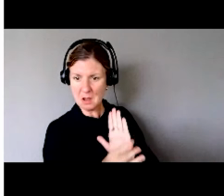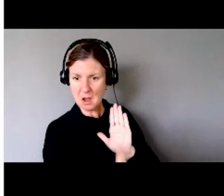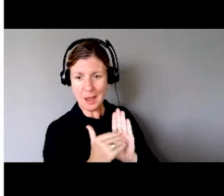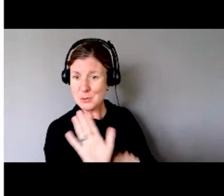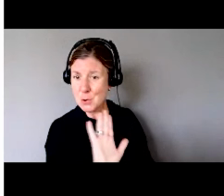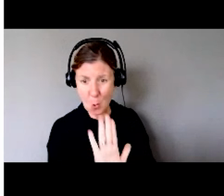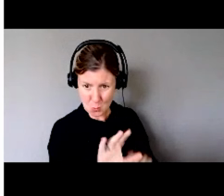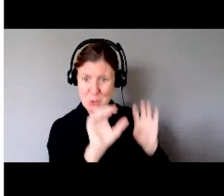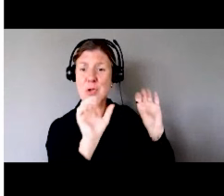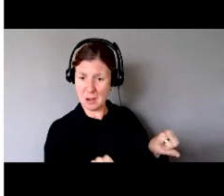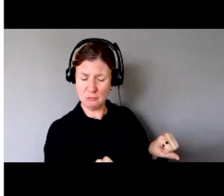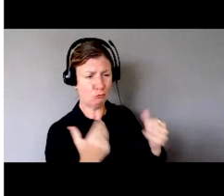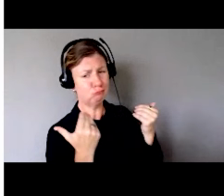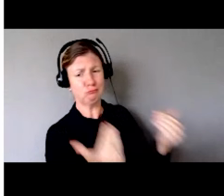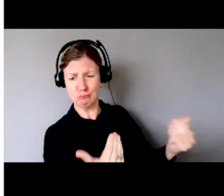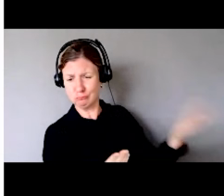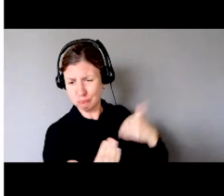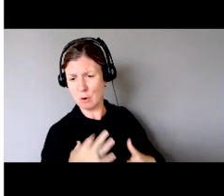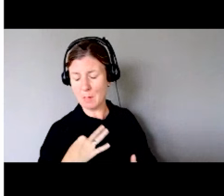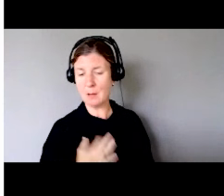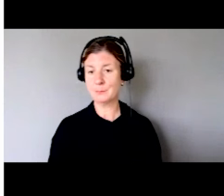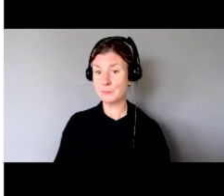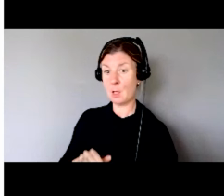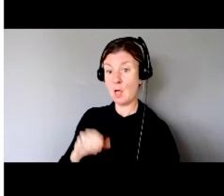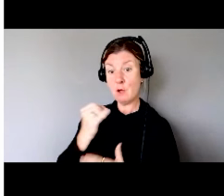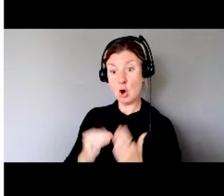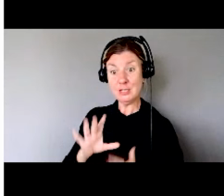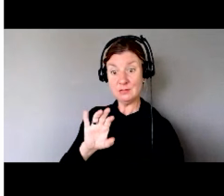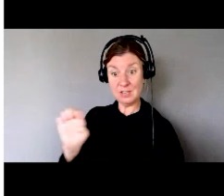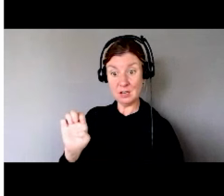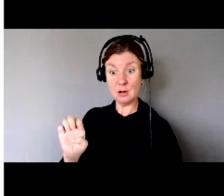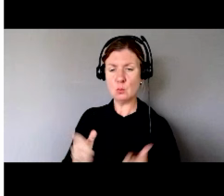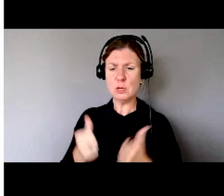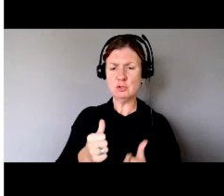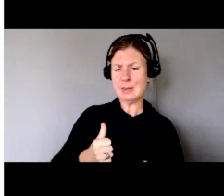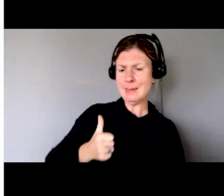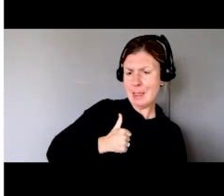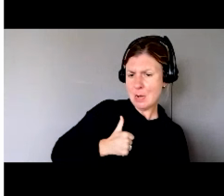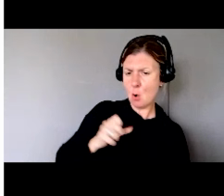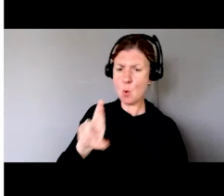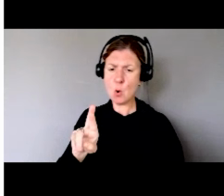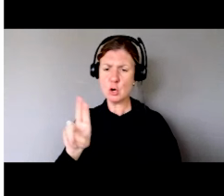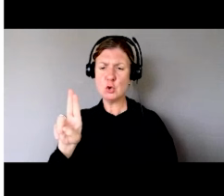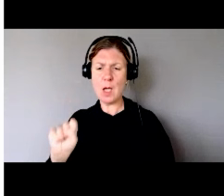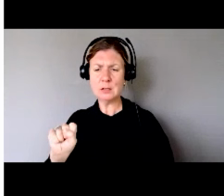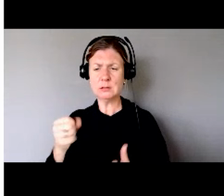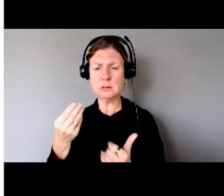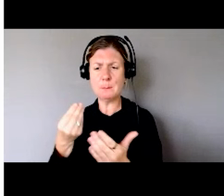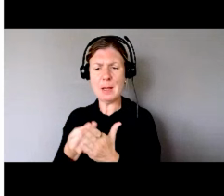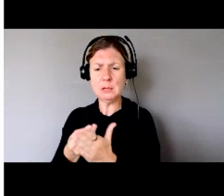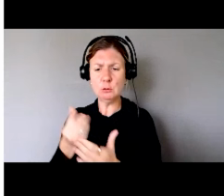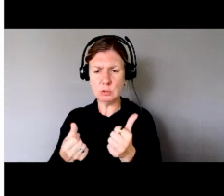Is the artist's fee and production budget in Canadian or US dollars? The project budget is in